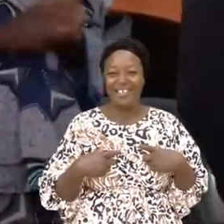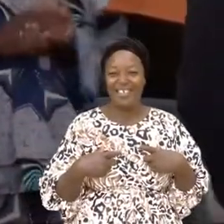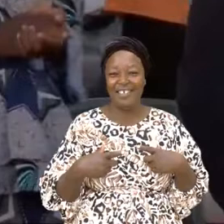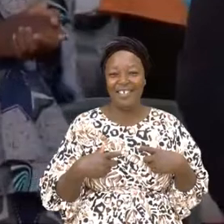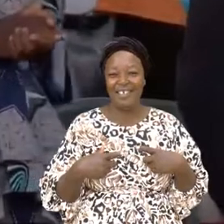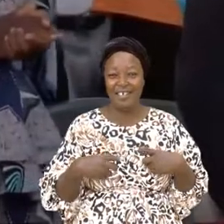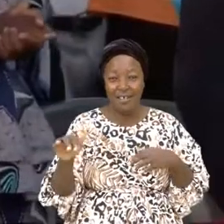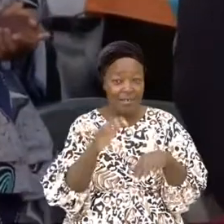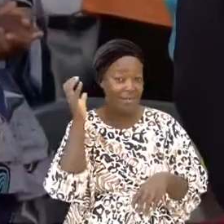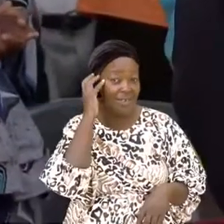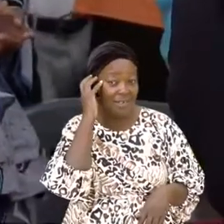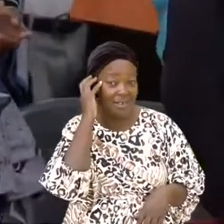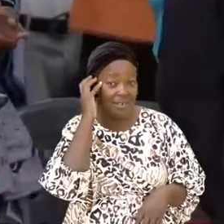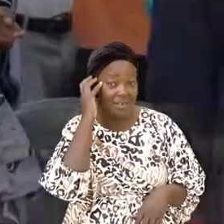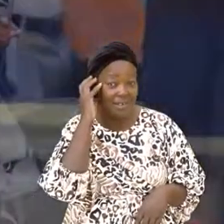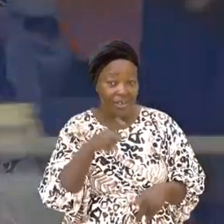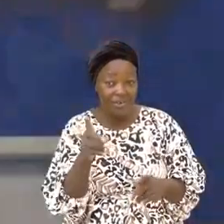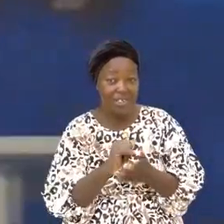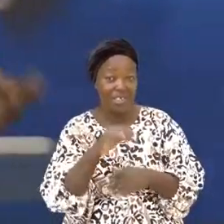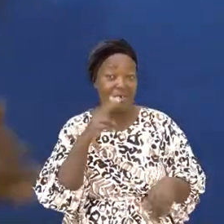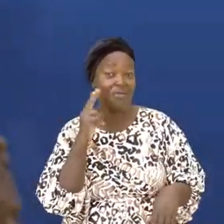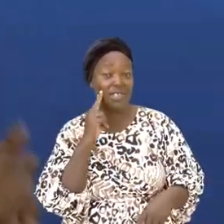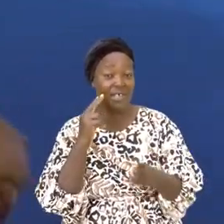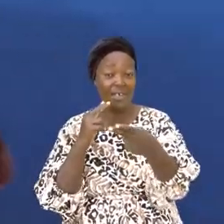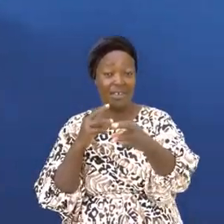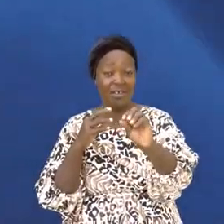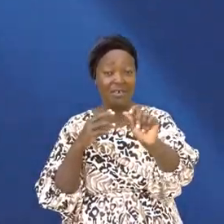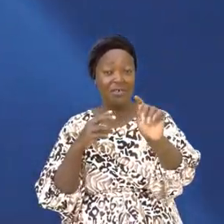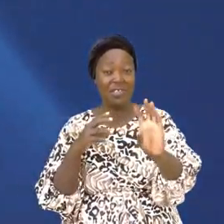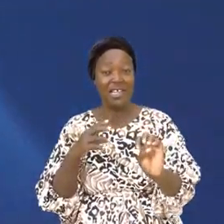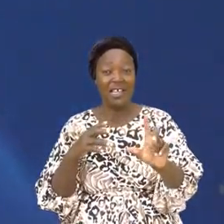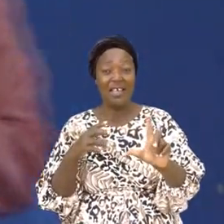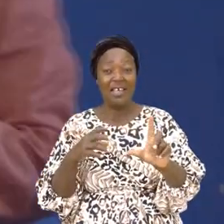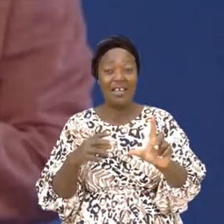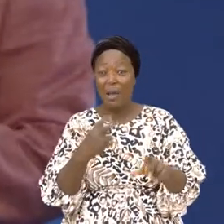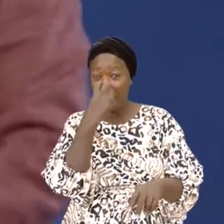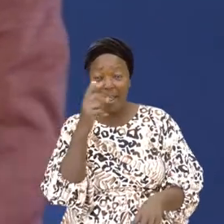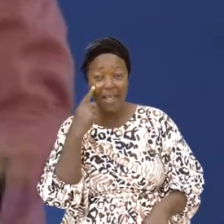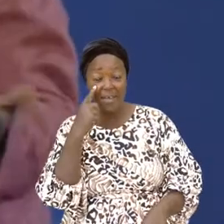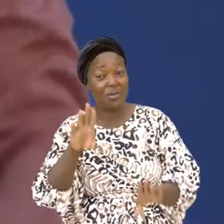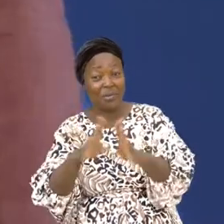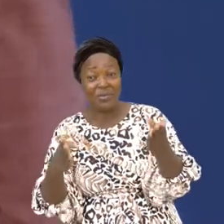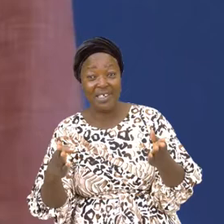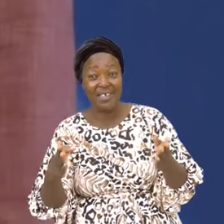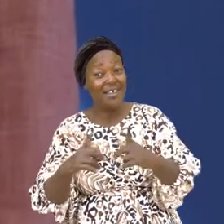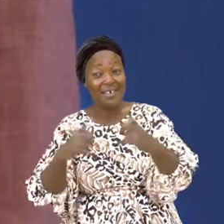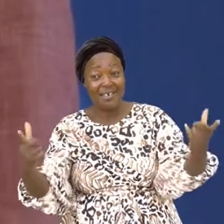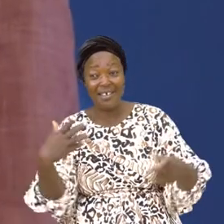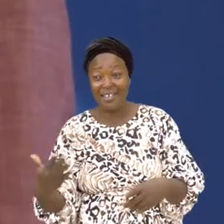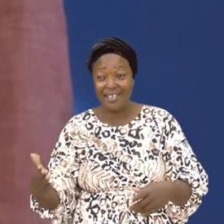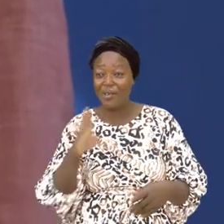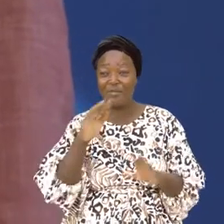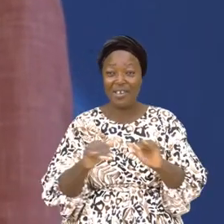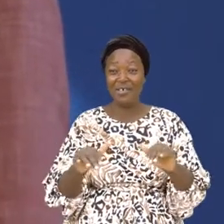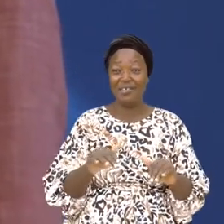Did you hear this one in the hostel? Blind eyes opening, great things being